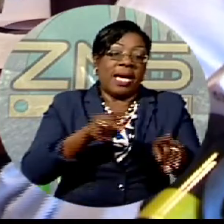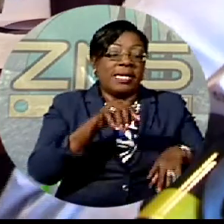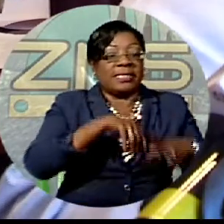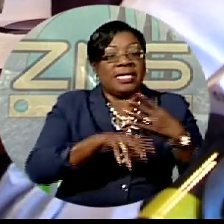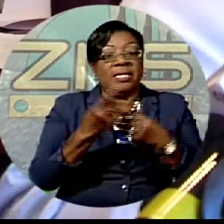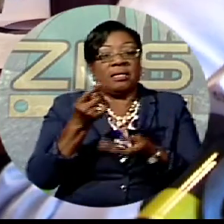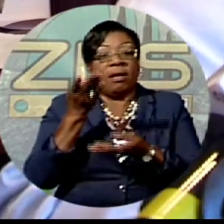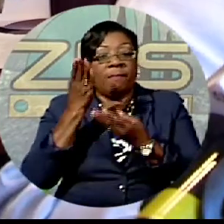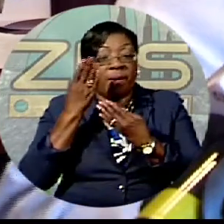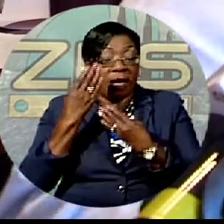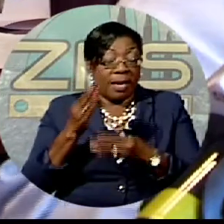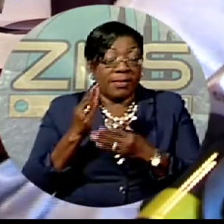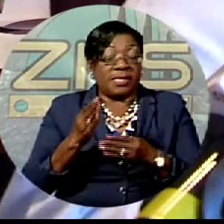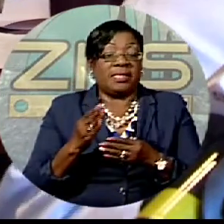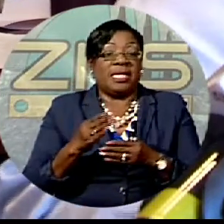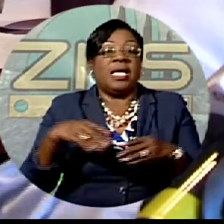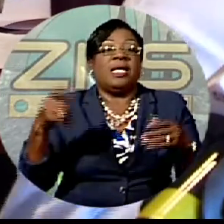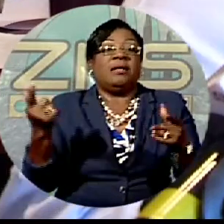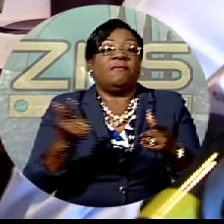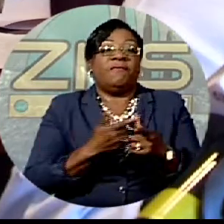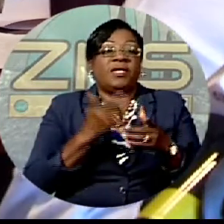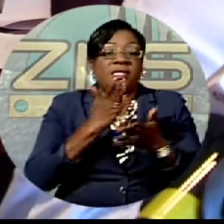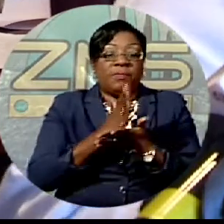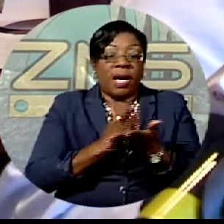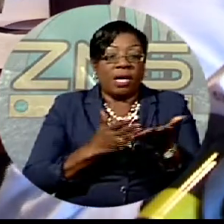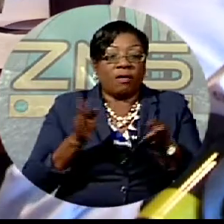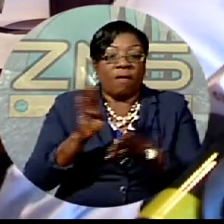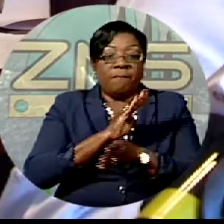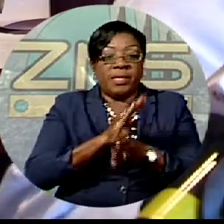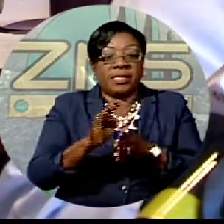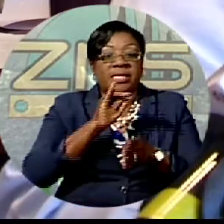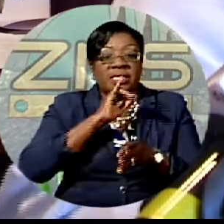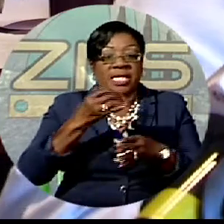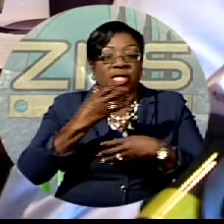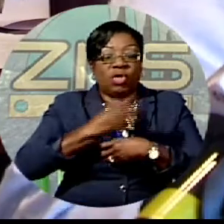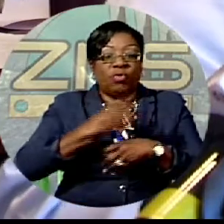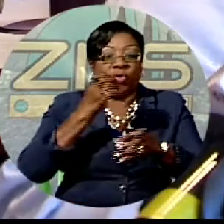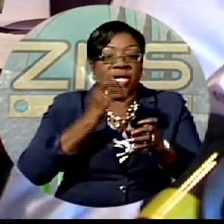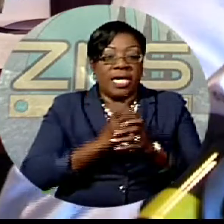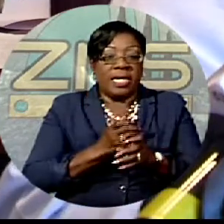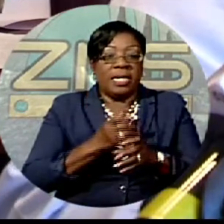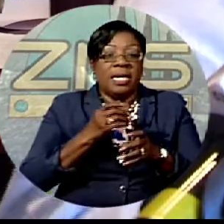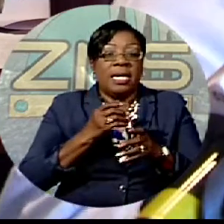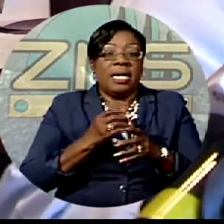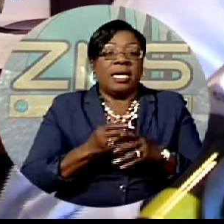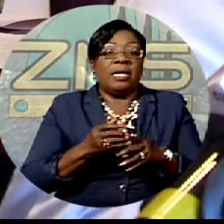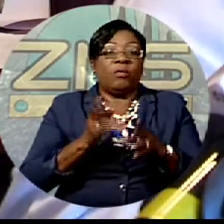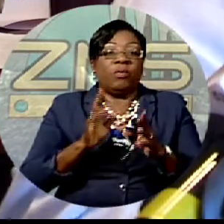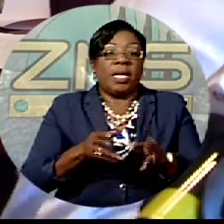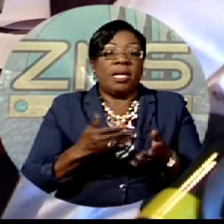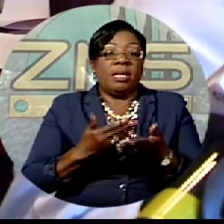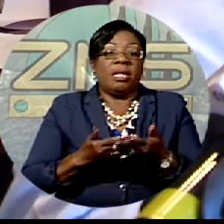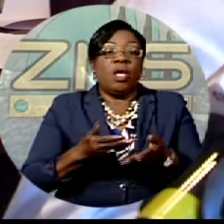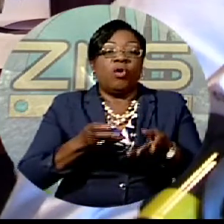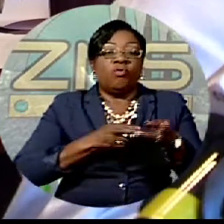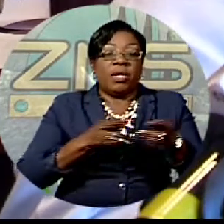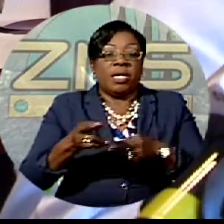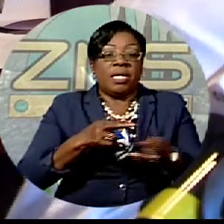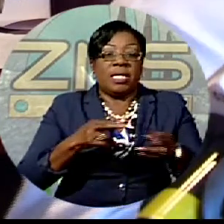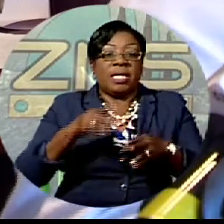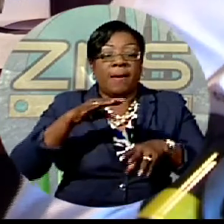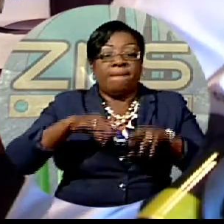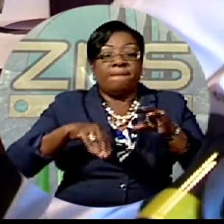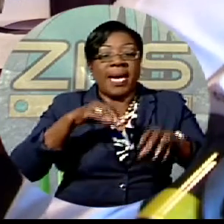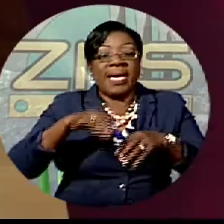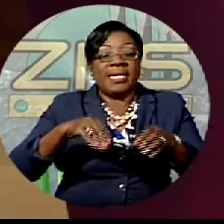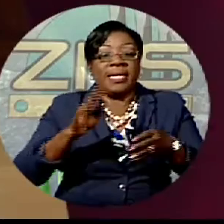the first order of business for us is to create a transparent, well-regulated mining sector in the